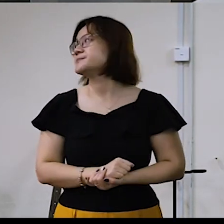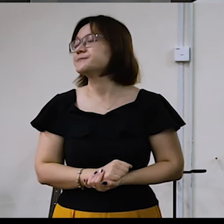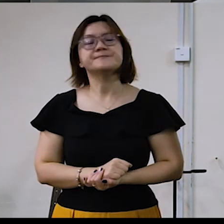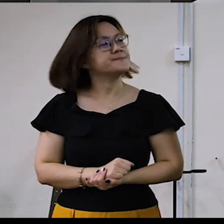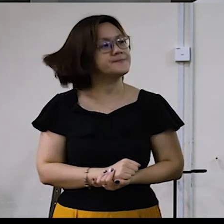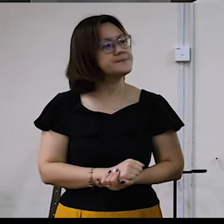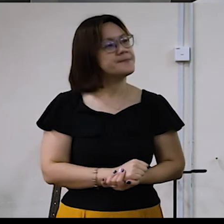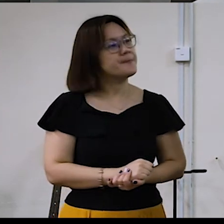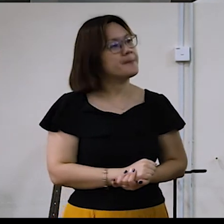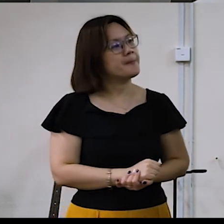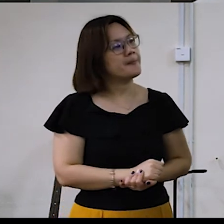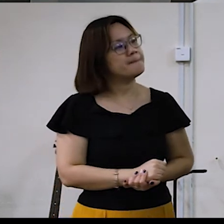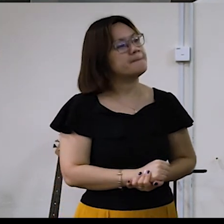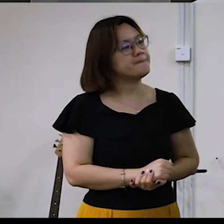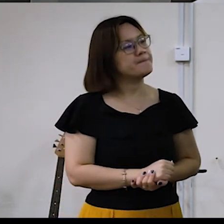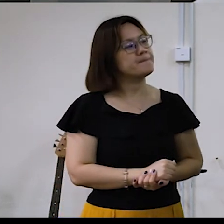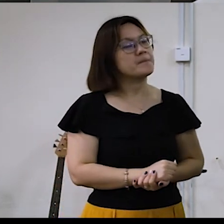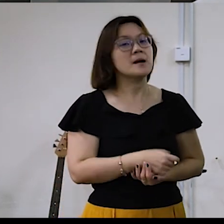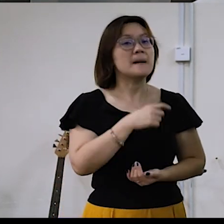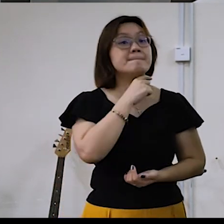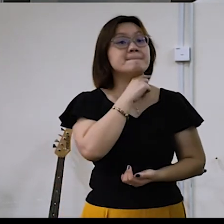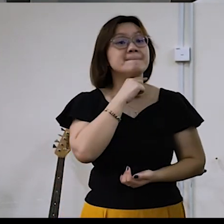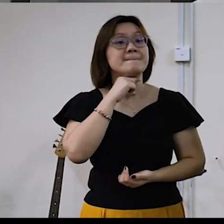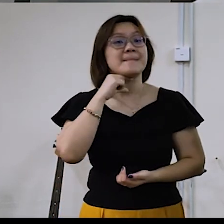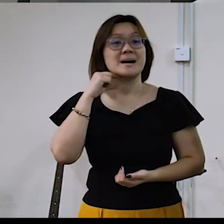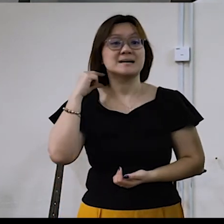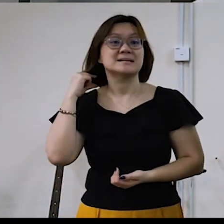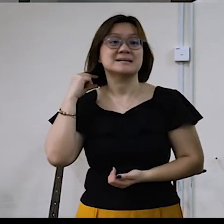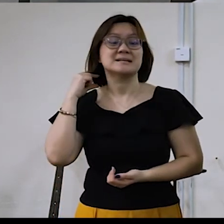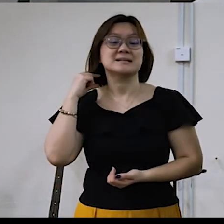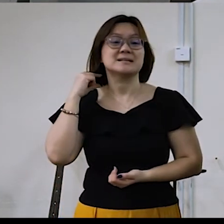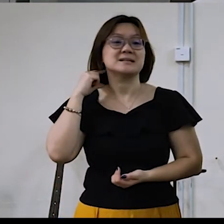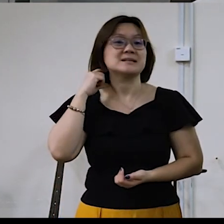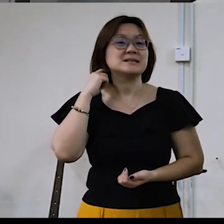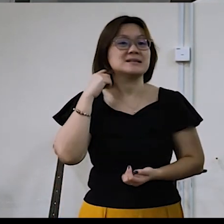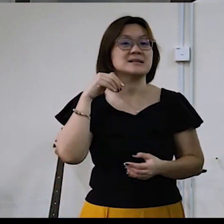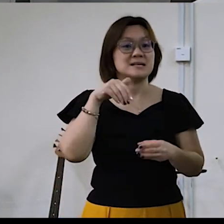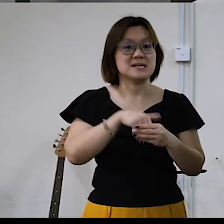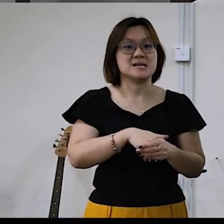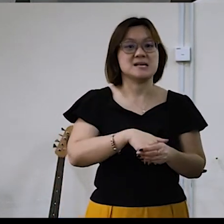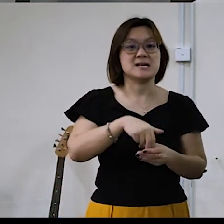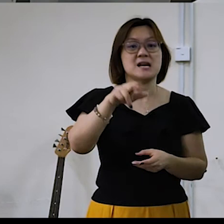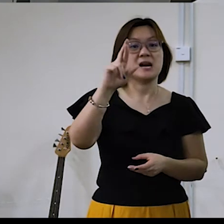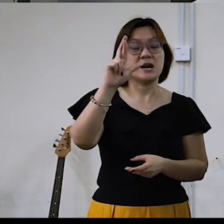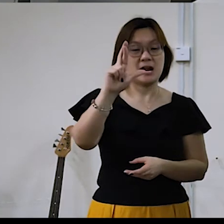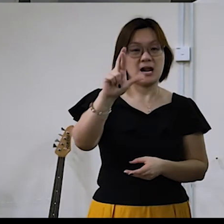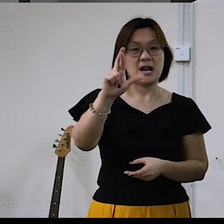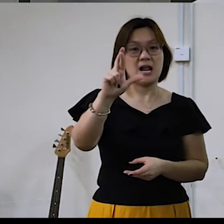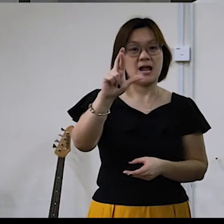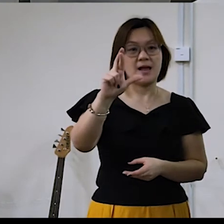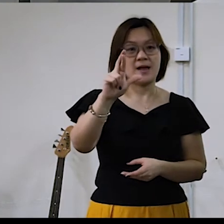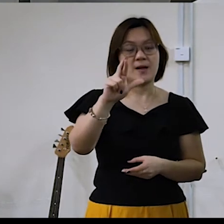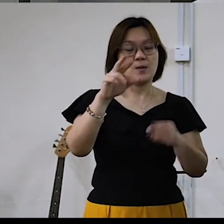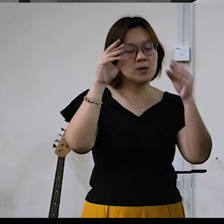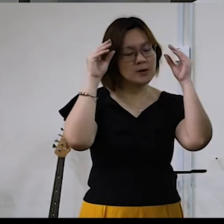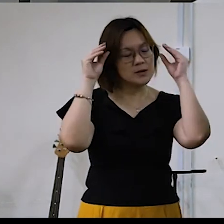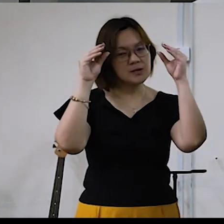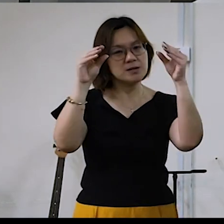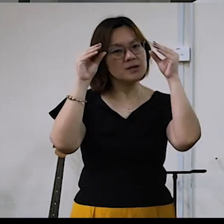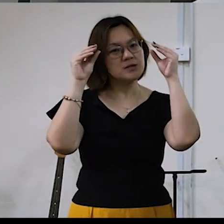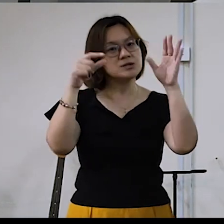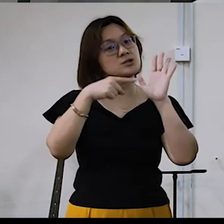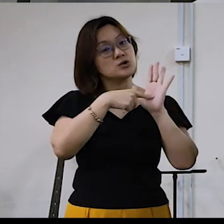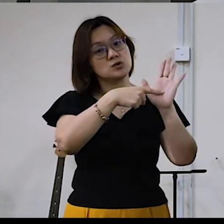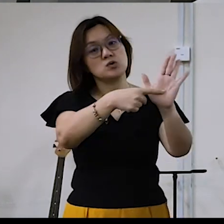will show you what to do. Okay? Go to them. That's the first. Secondly, a public baptism. Water. Now we're talking about